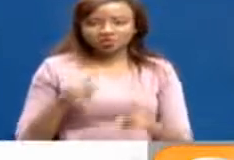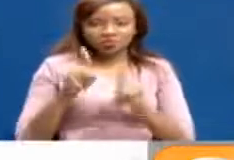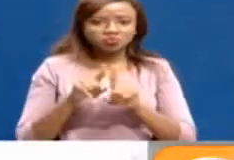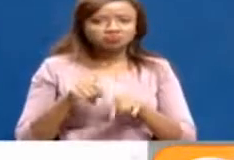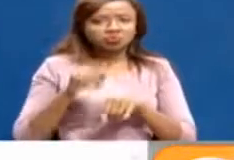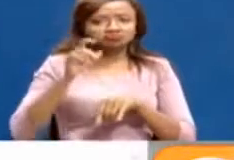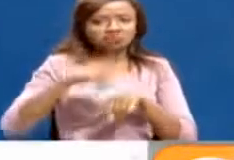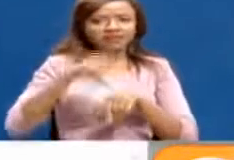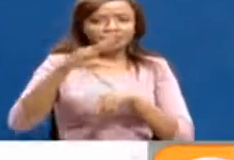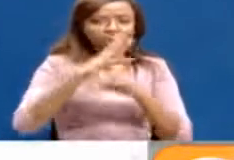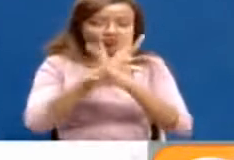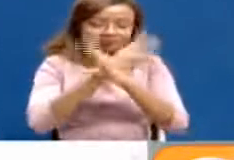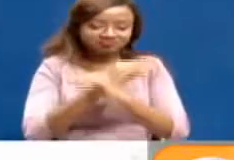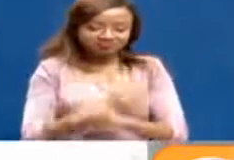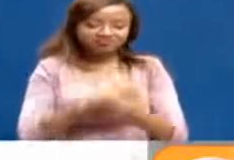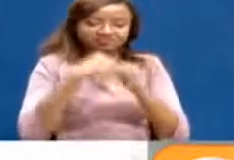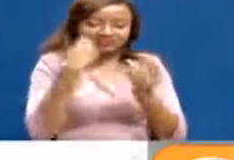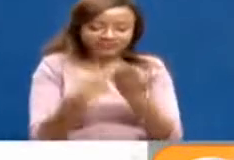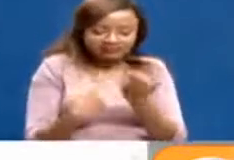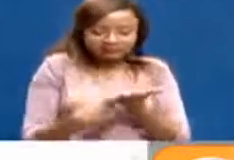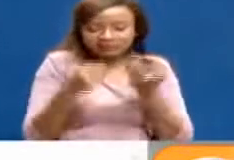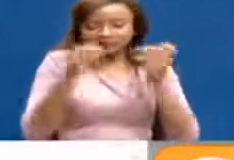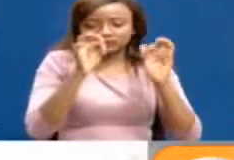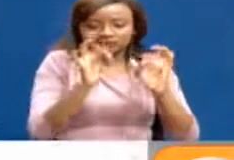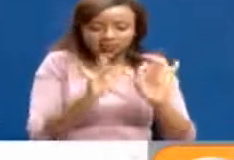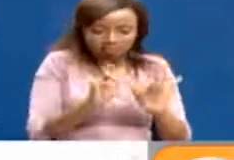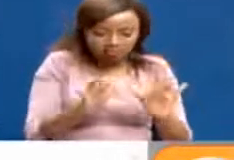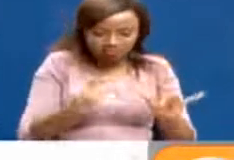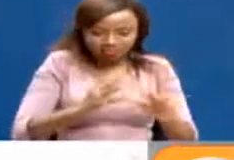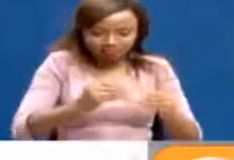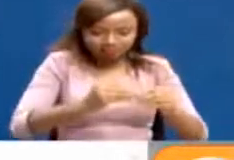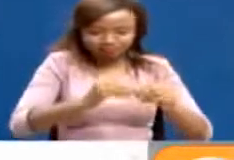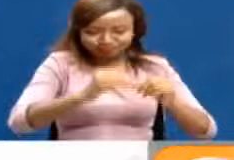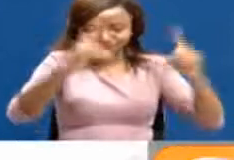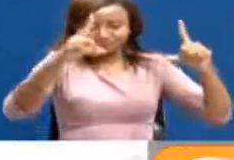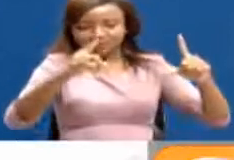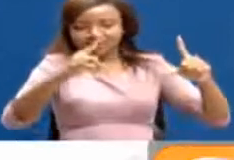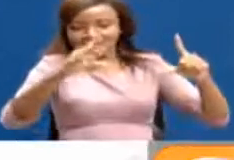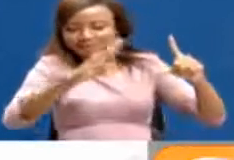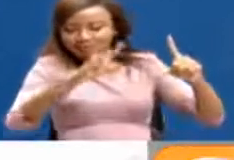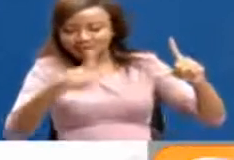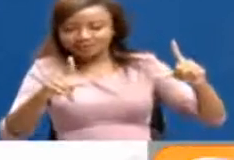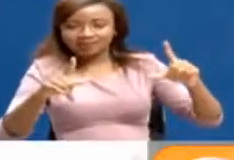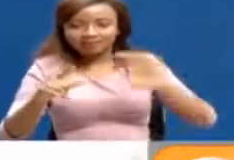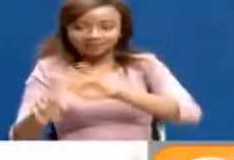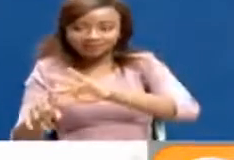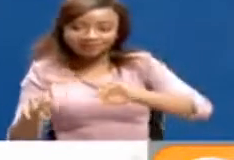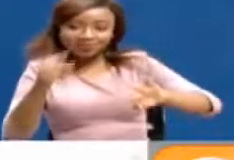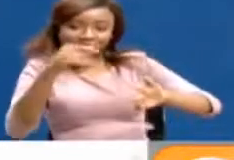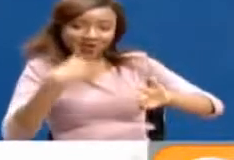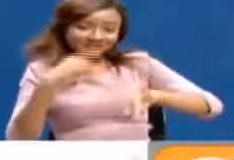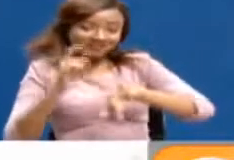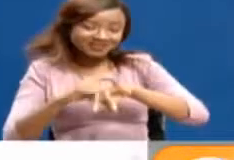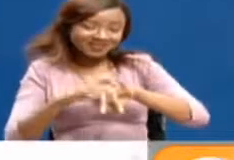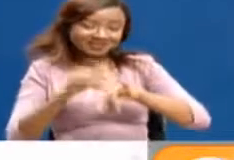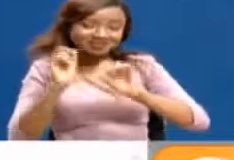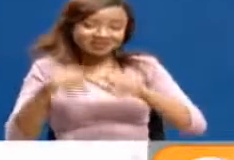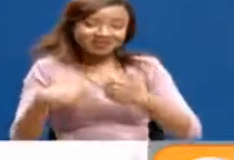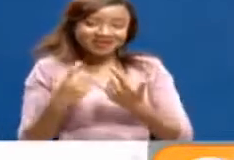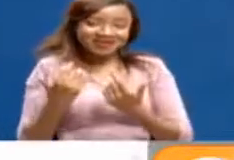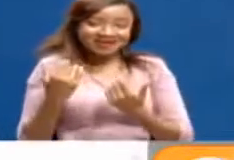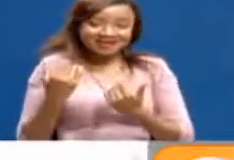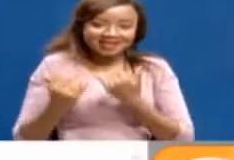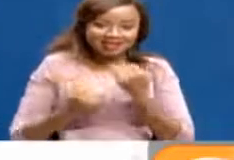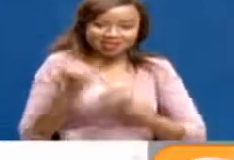onlines and debates and writing this bill, you obviously did find some free time to spend with 2